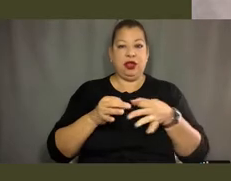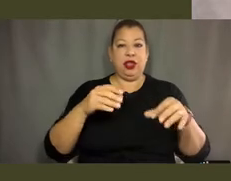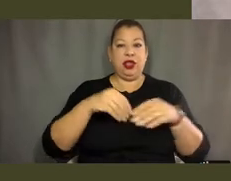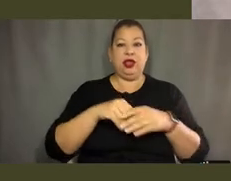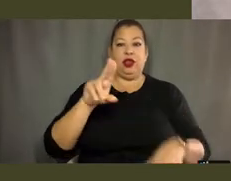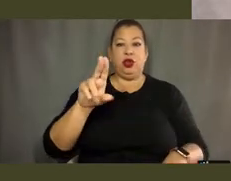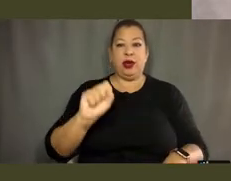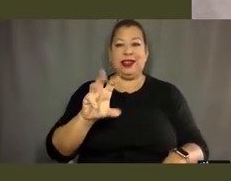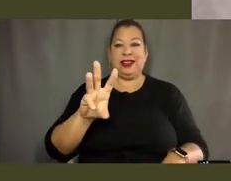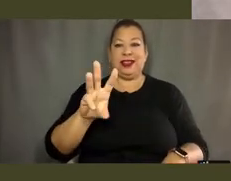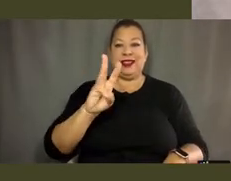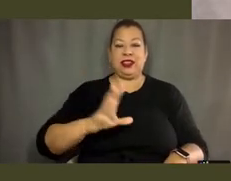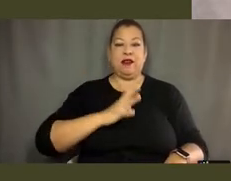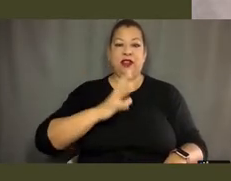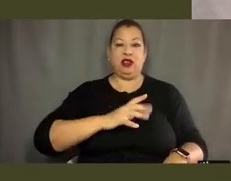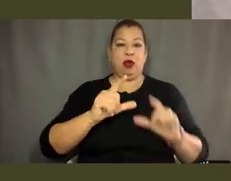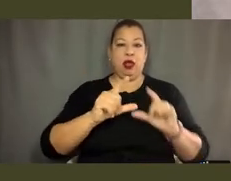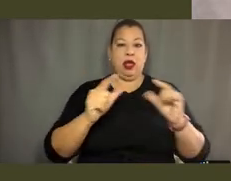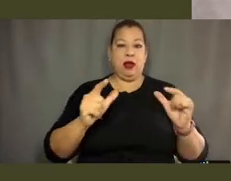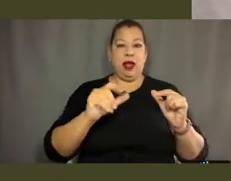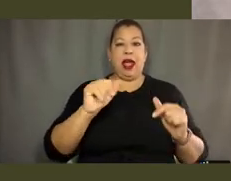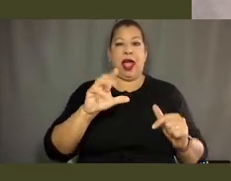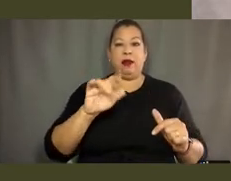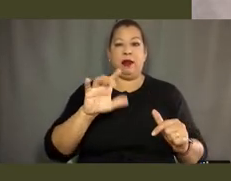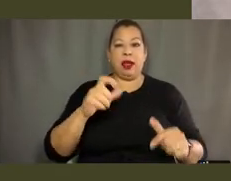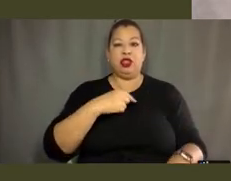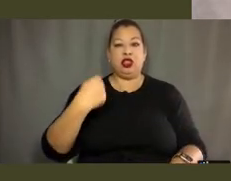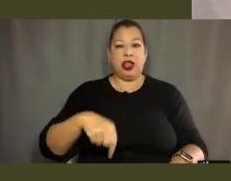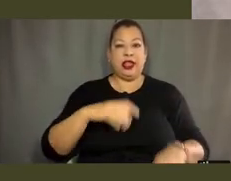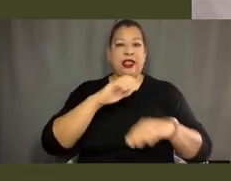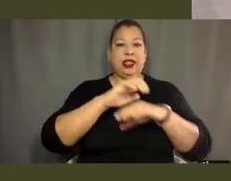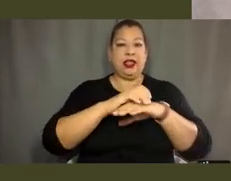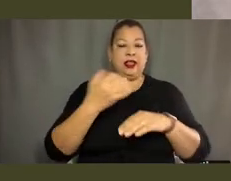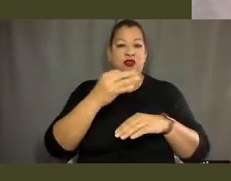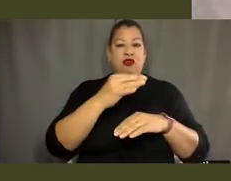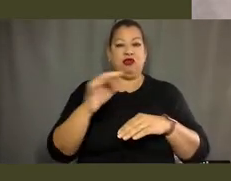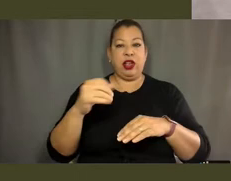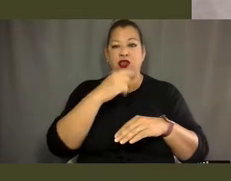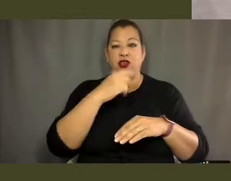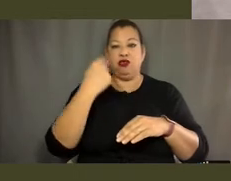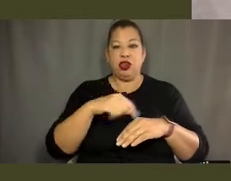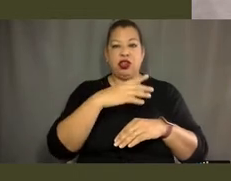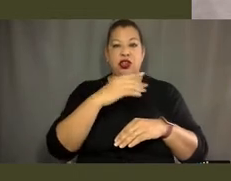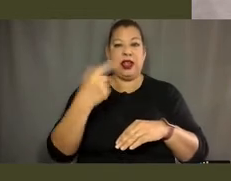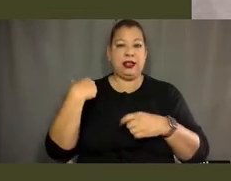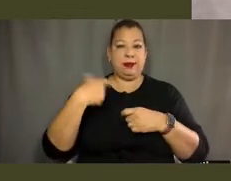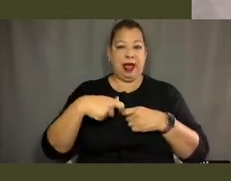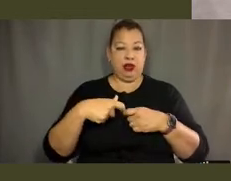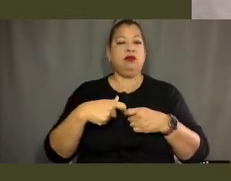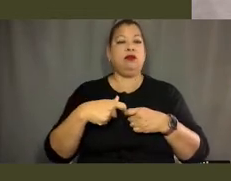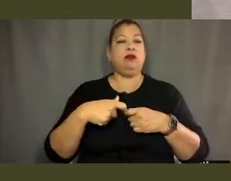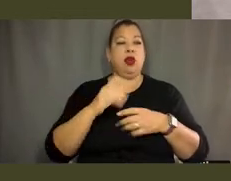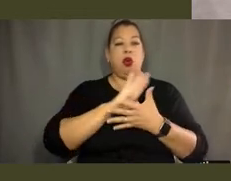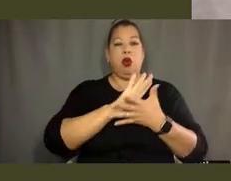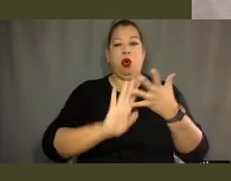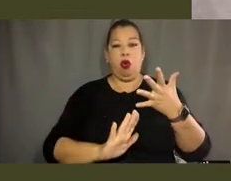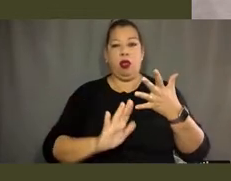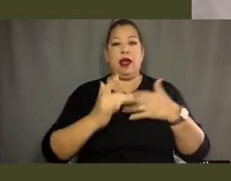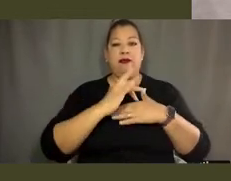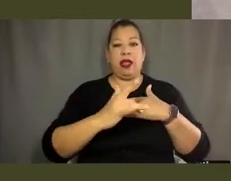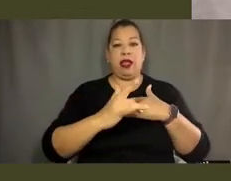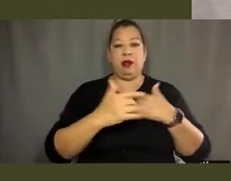languages, Arabic, Chinese, English, French, Russian, and Spanish, are also available on a separate